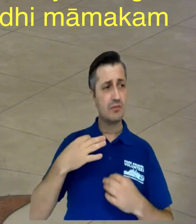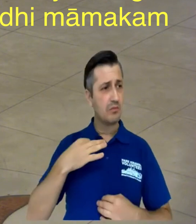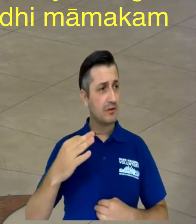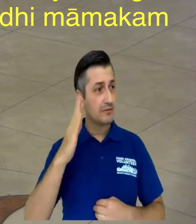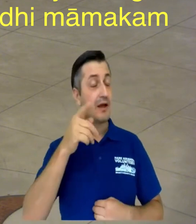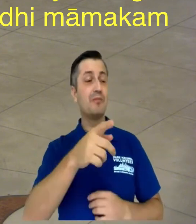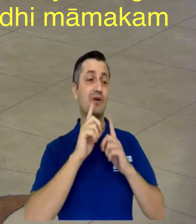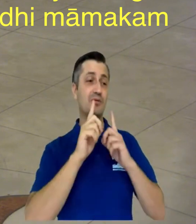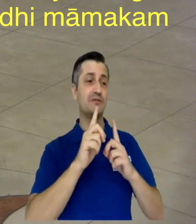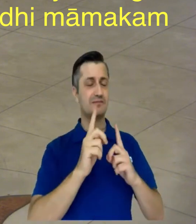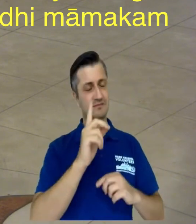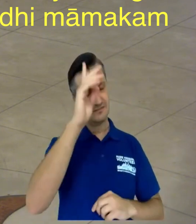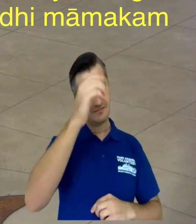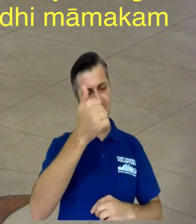Prabhu?